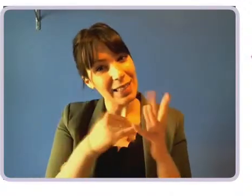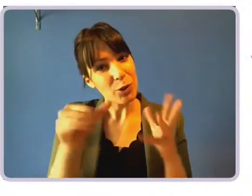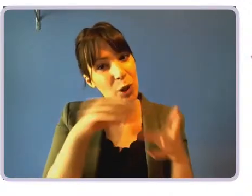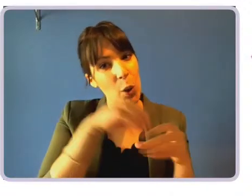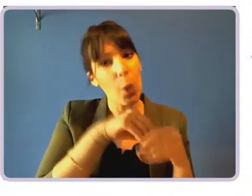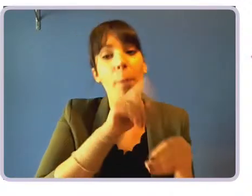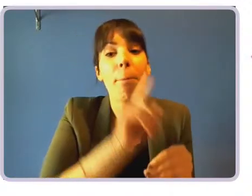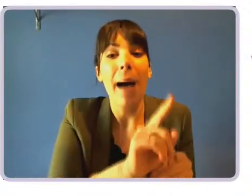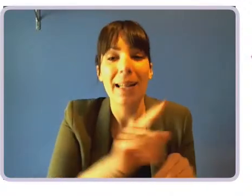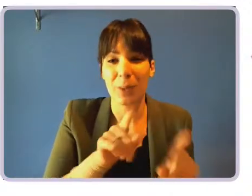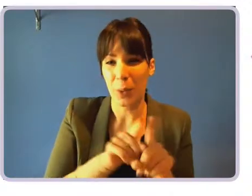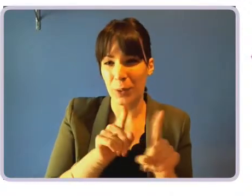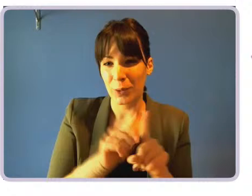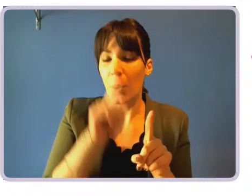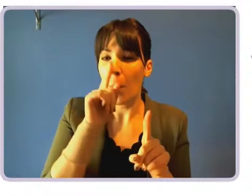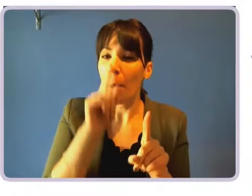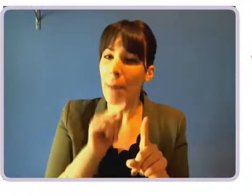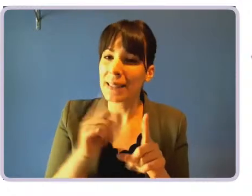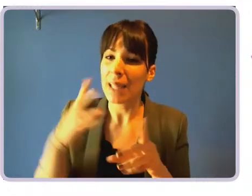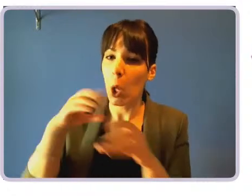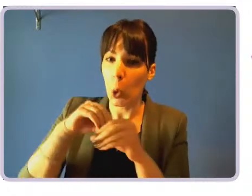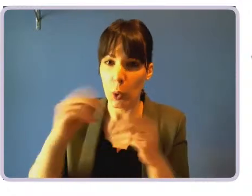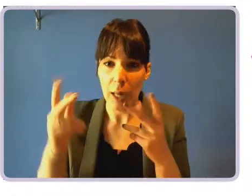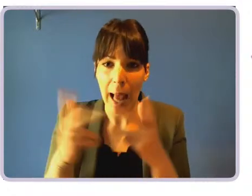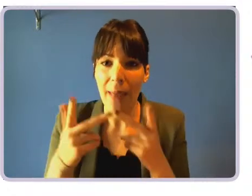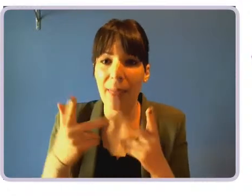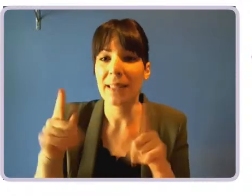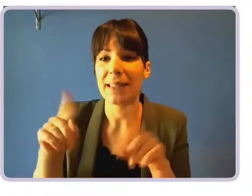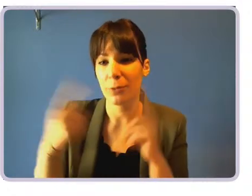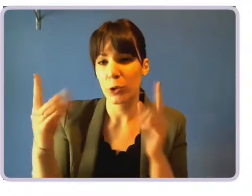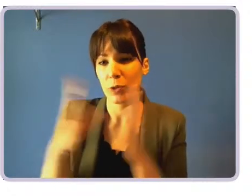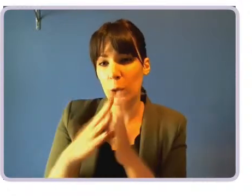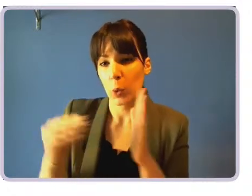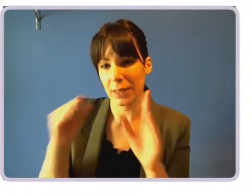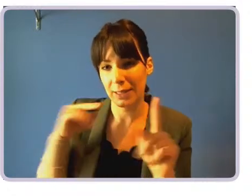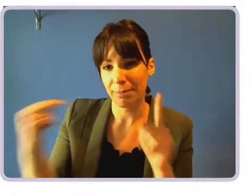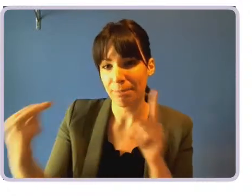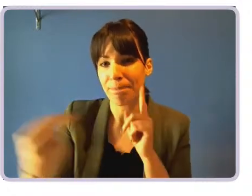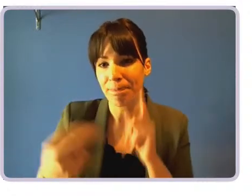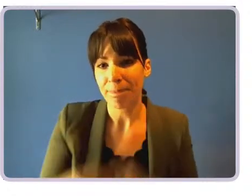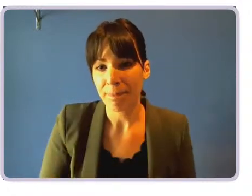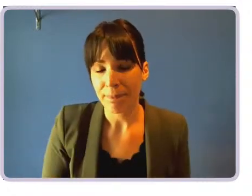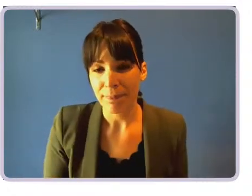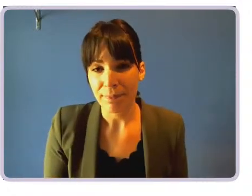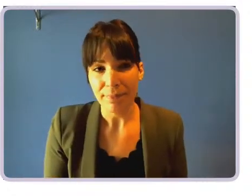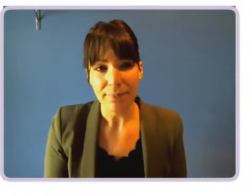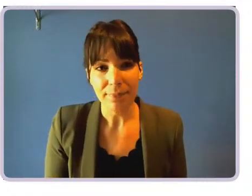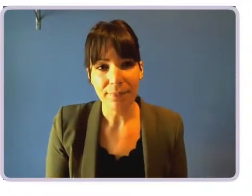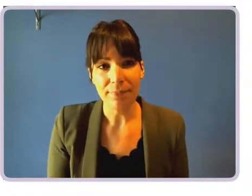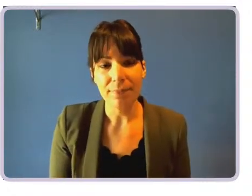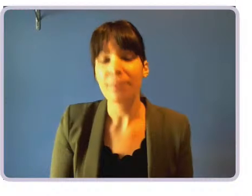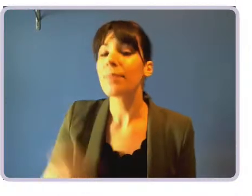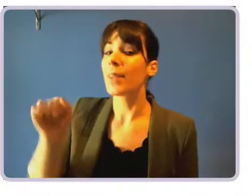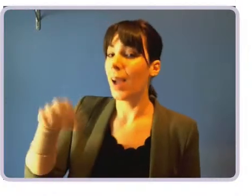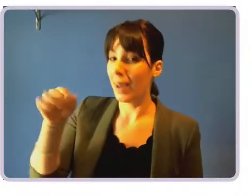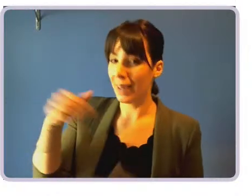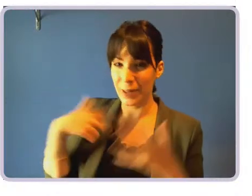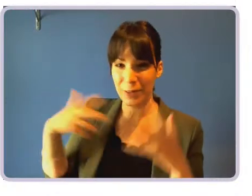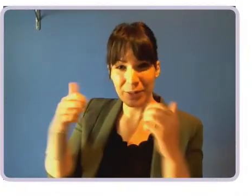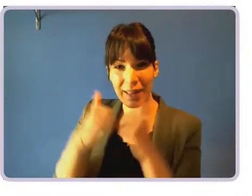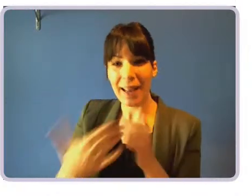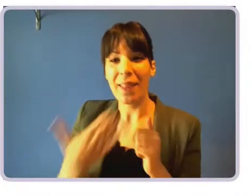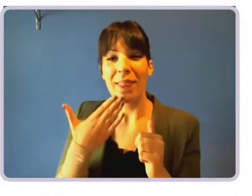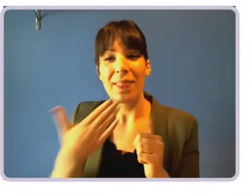come in a multi-pronged way from a number of different sources. Yeah, I agree with that. Thank you very much, Michelle. I